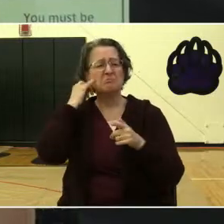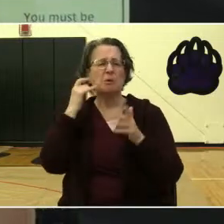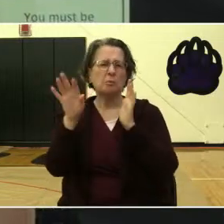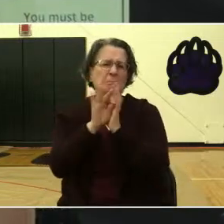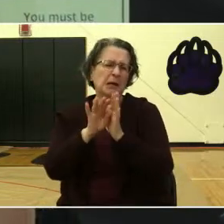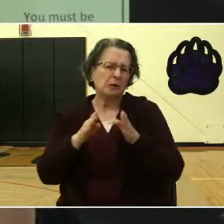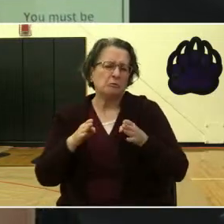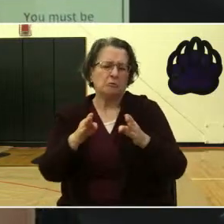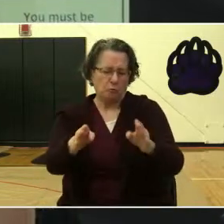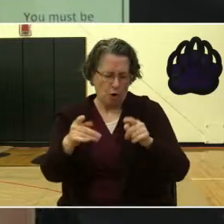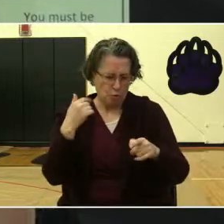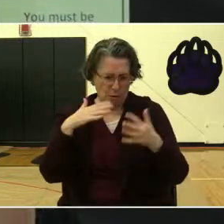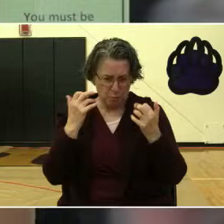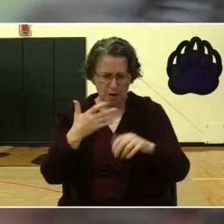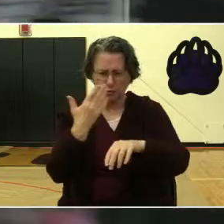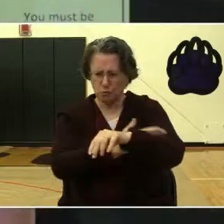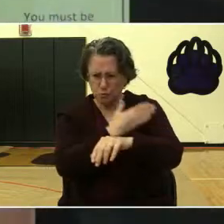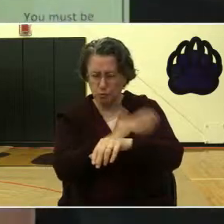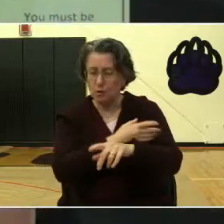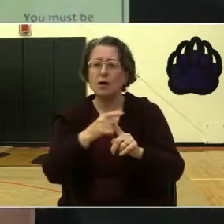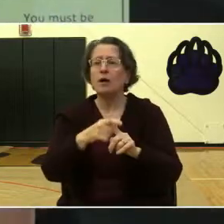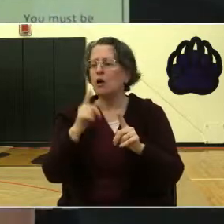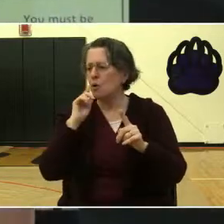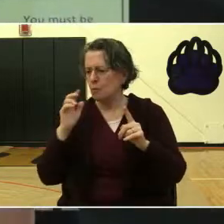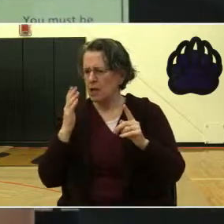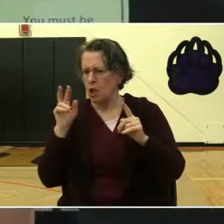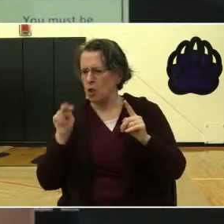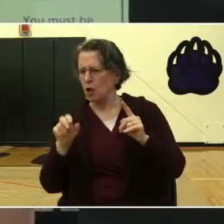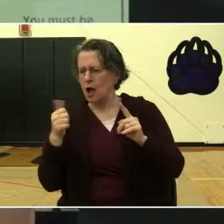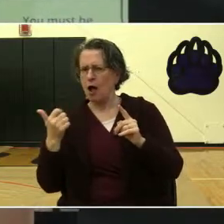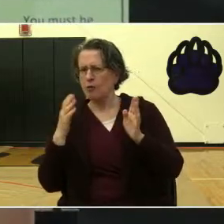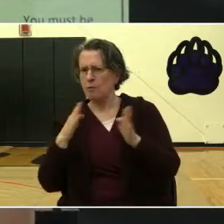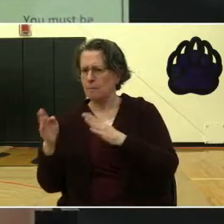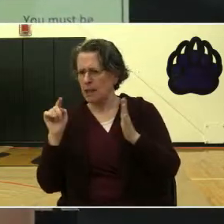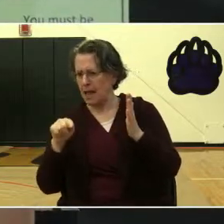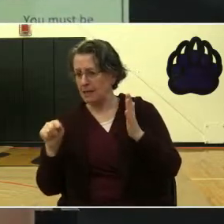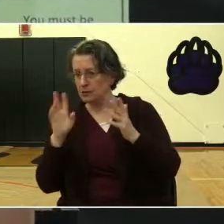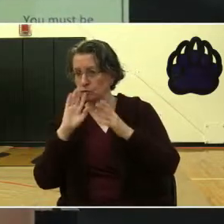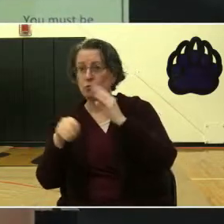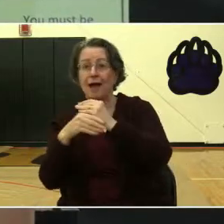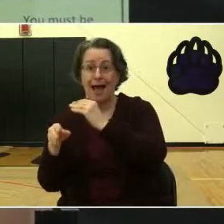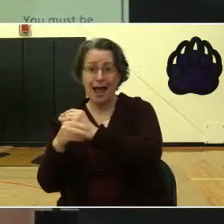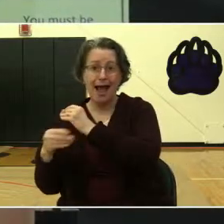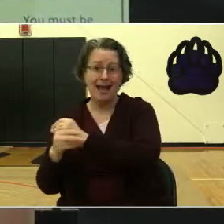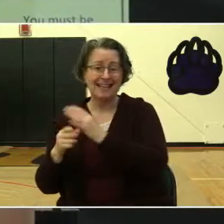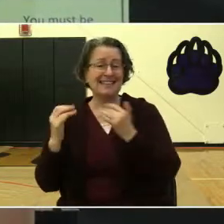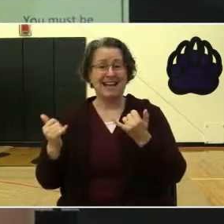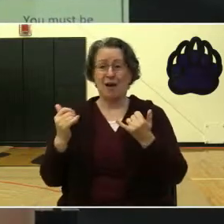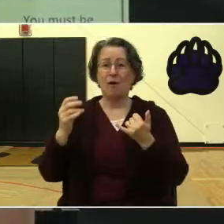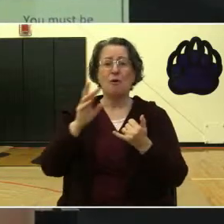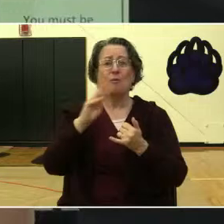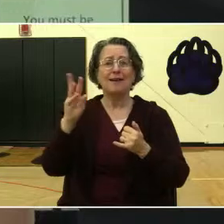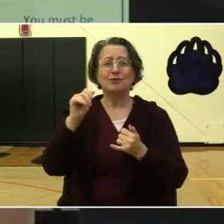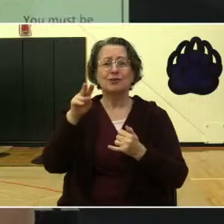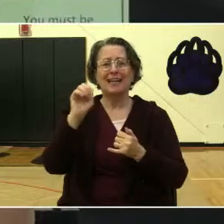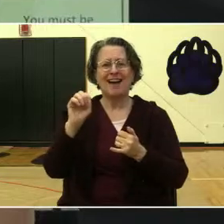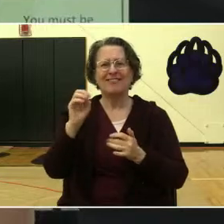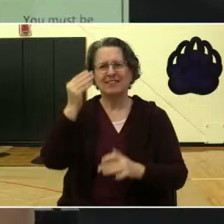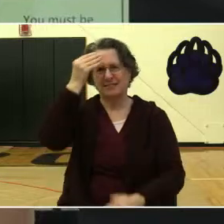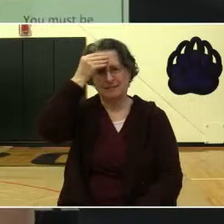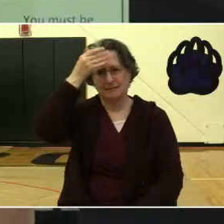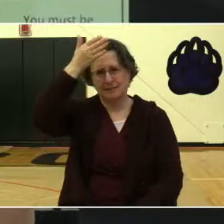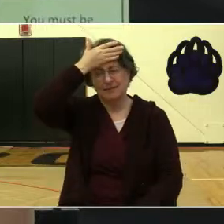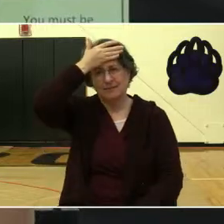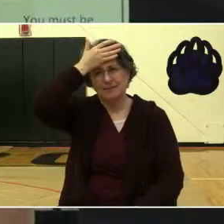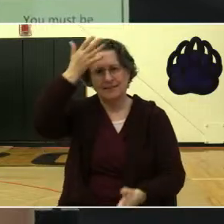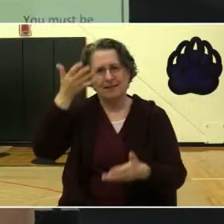improvements as we can um it we found through Western Avenue that it works best to implement these things on a new Fresh